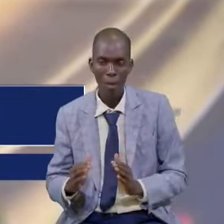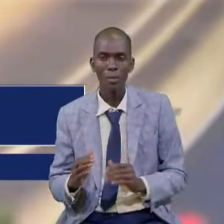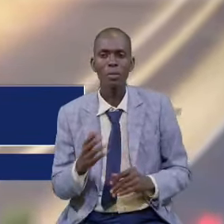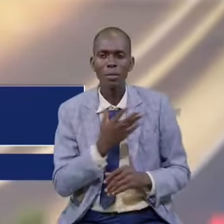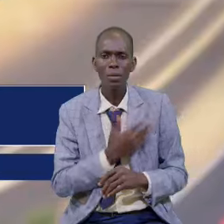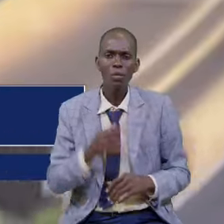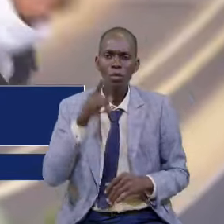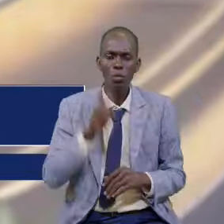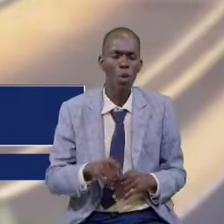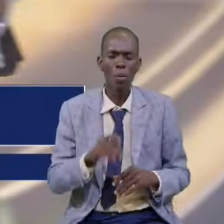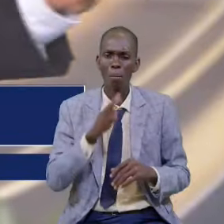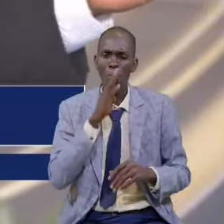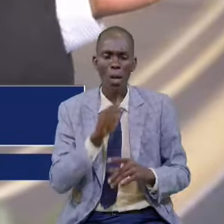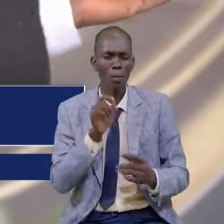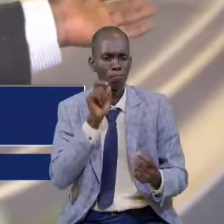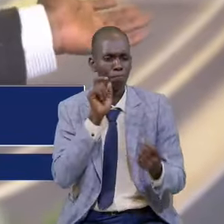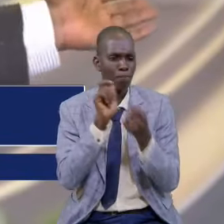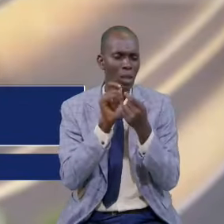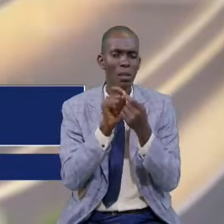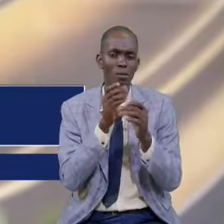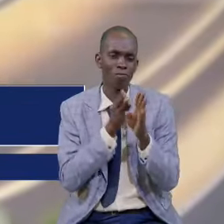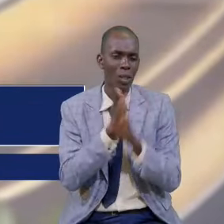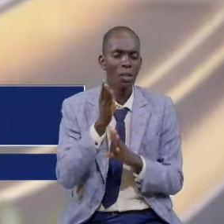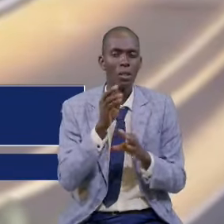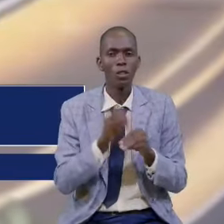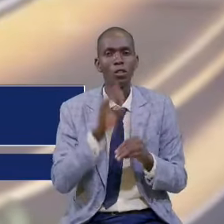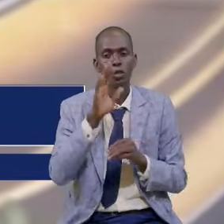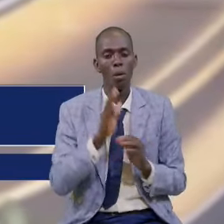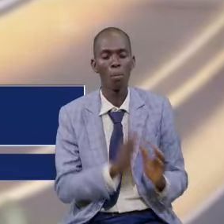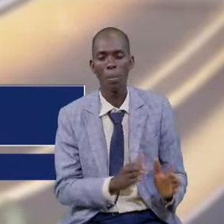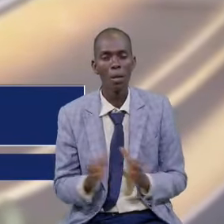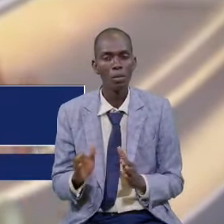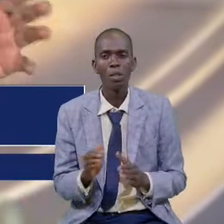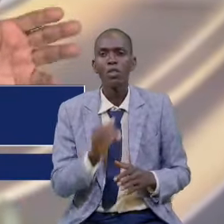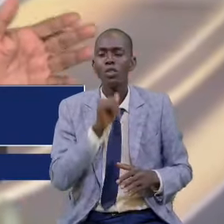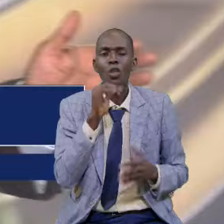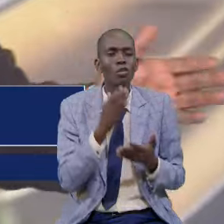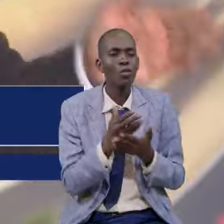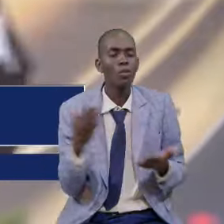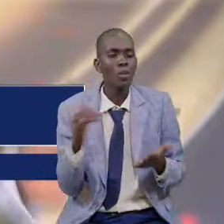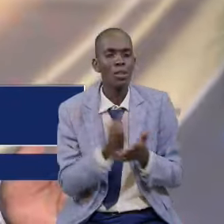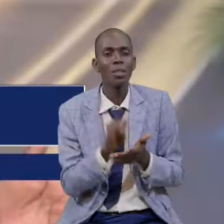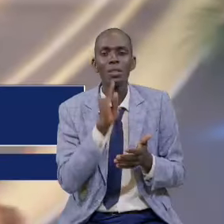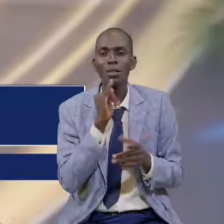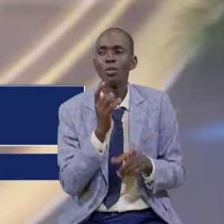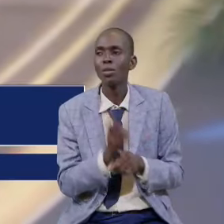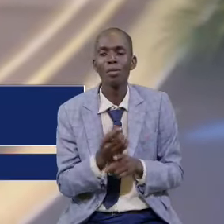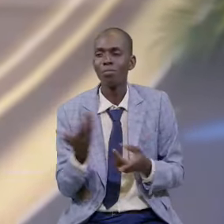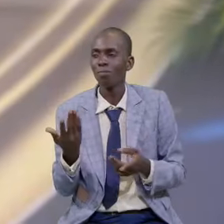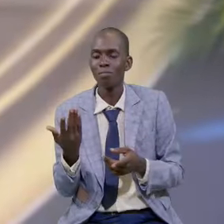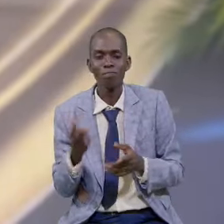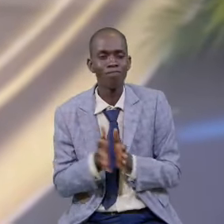in that plan. It's not just, something so nebulous that you cannot pin it down and